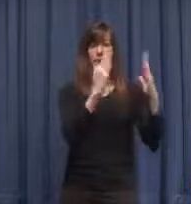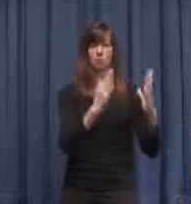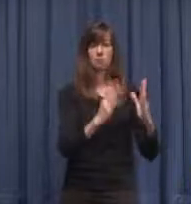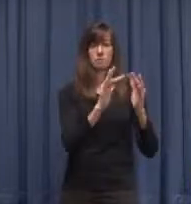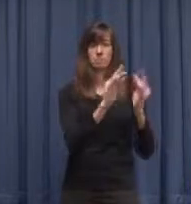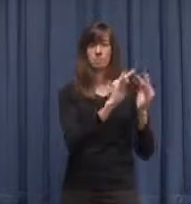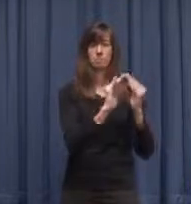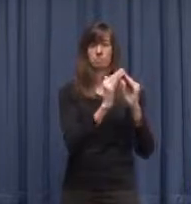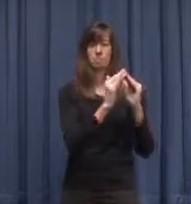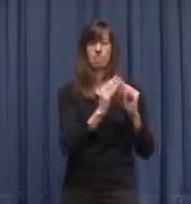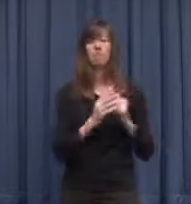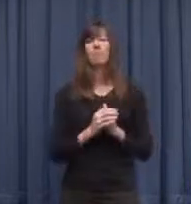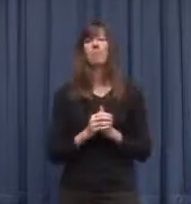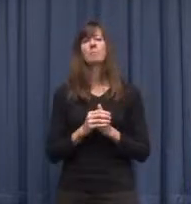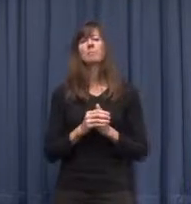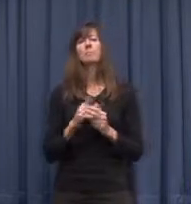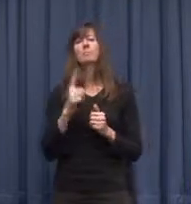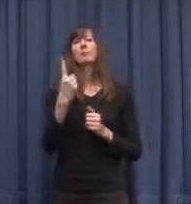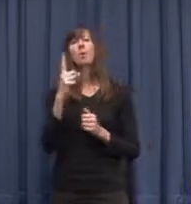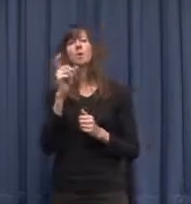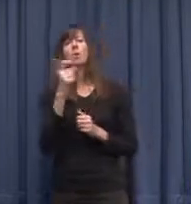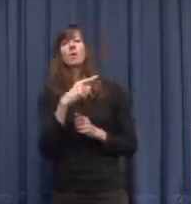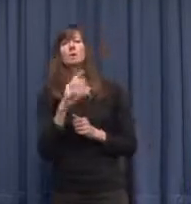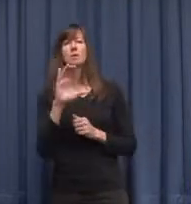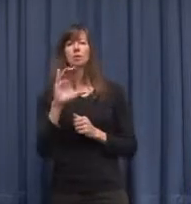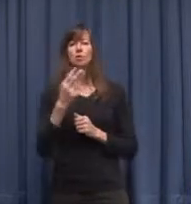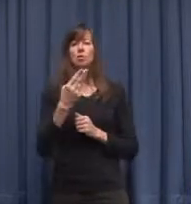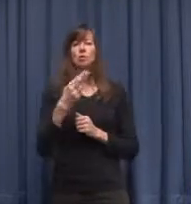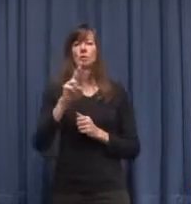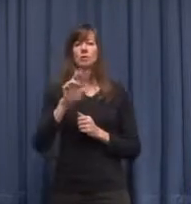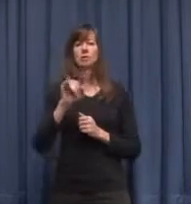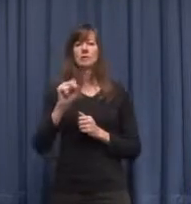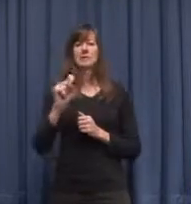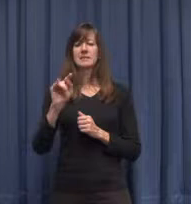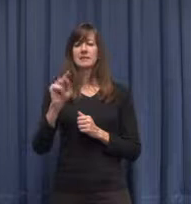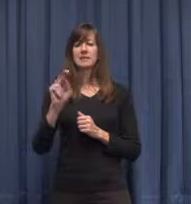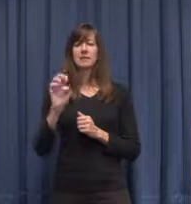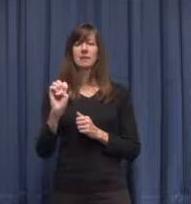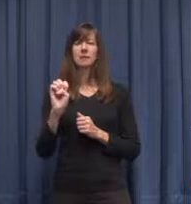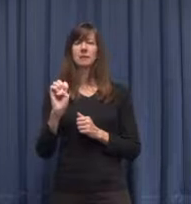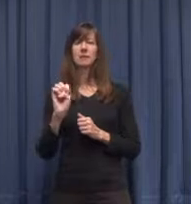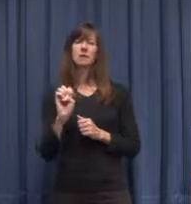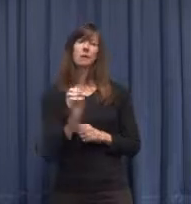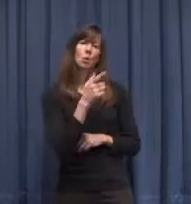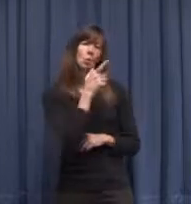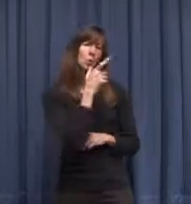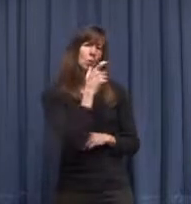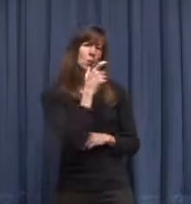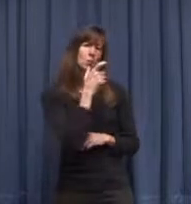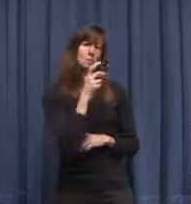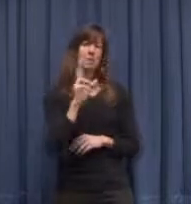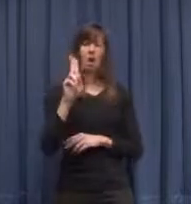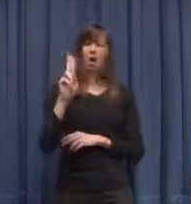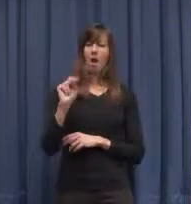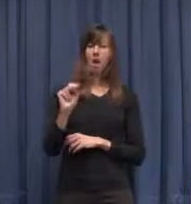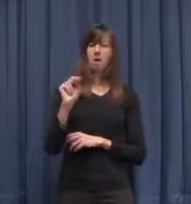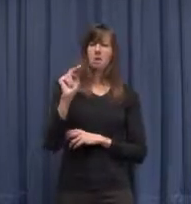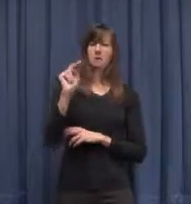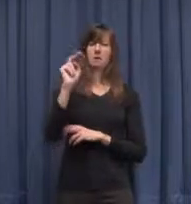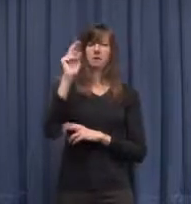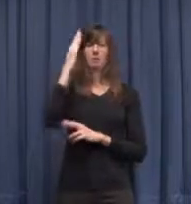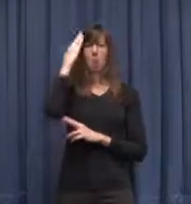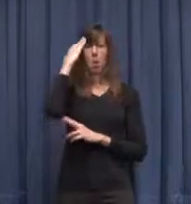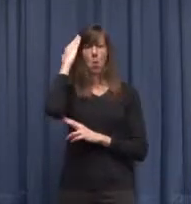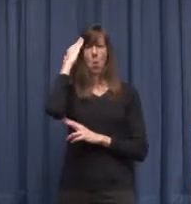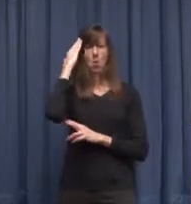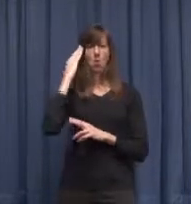from Christine. Who are the unknowns on the municipality list on the dashboard? Good